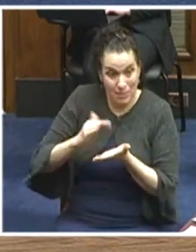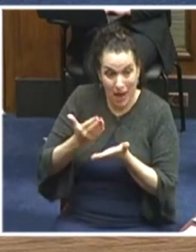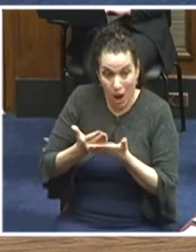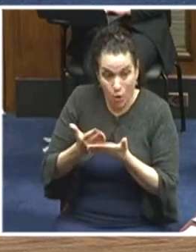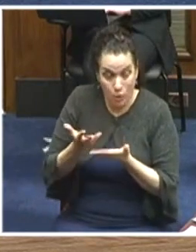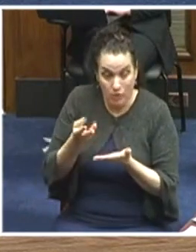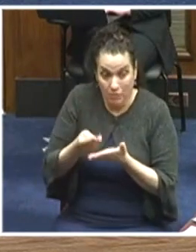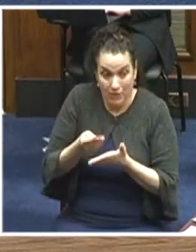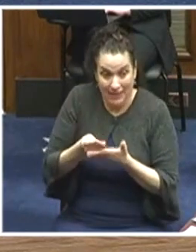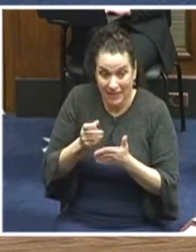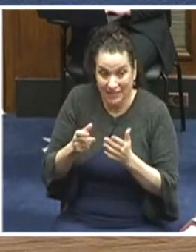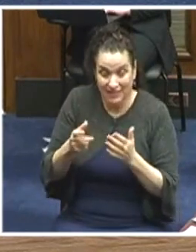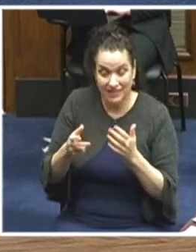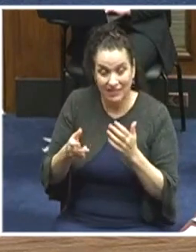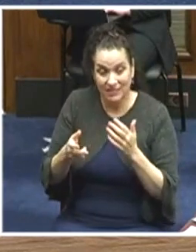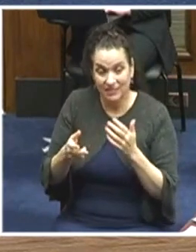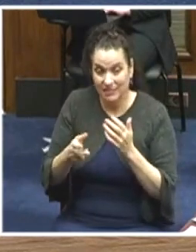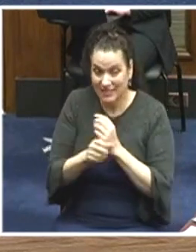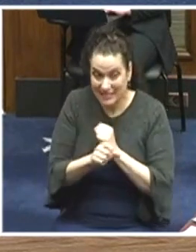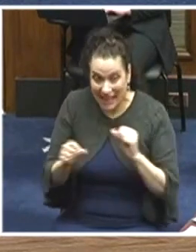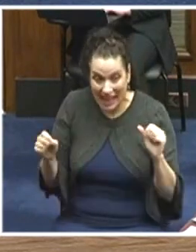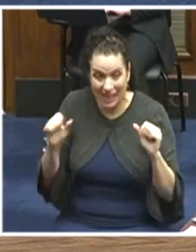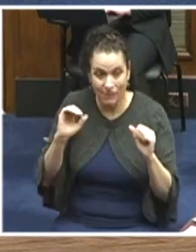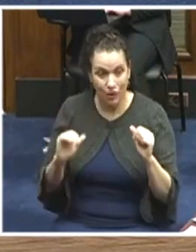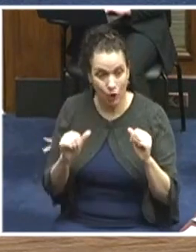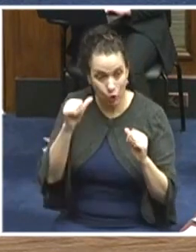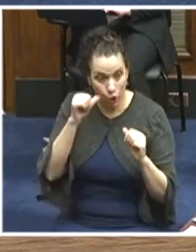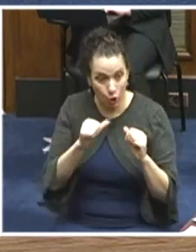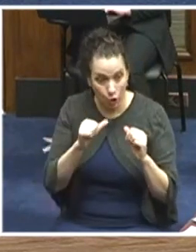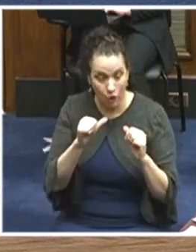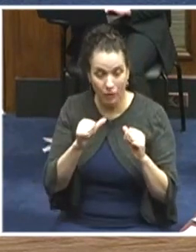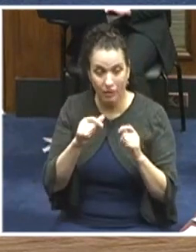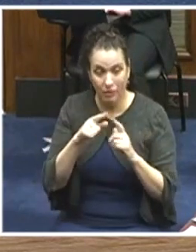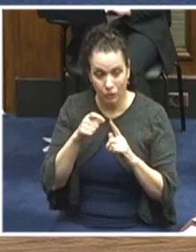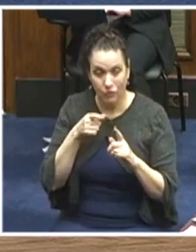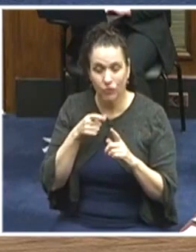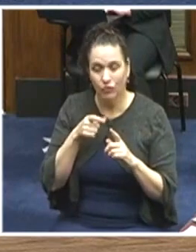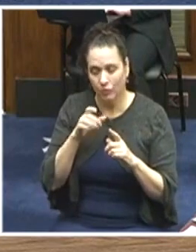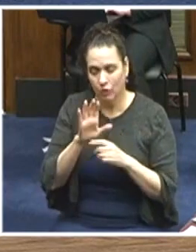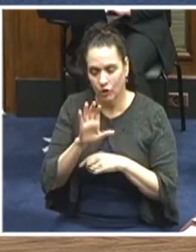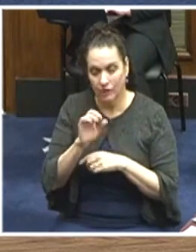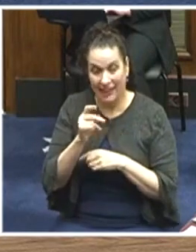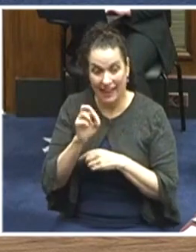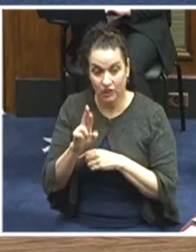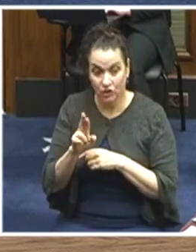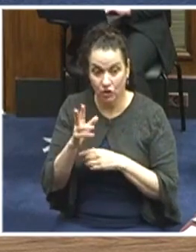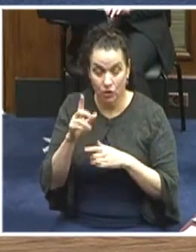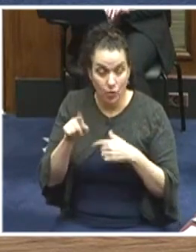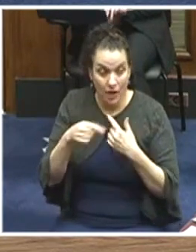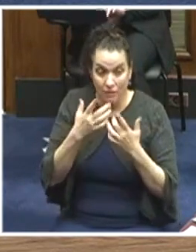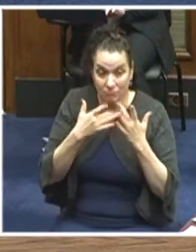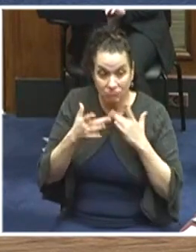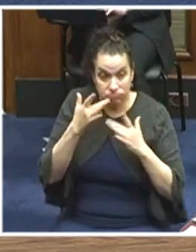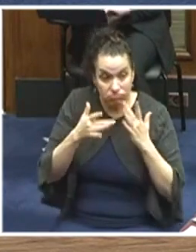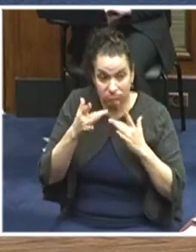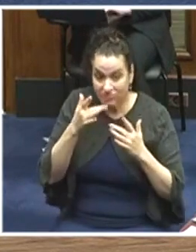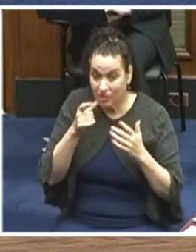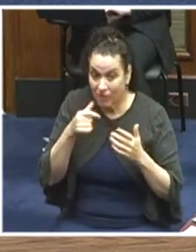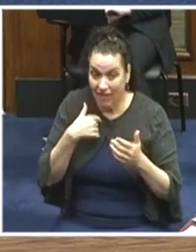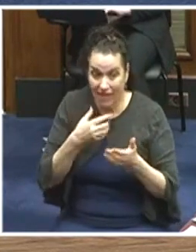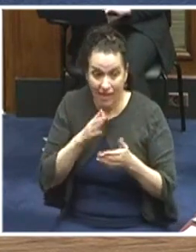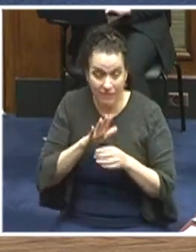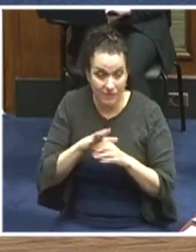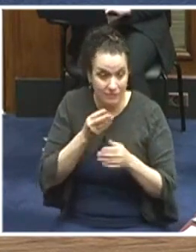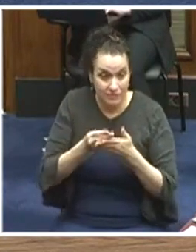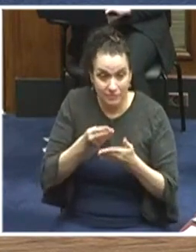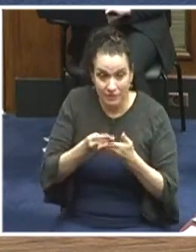cancer. And here's the thing that's the main point of what I want to say. Scarcity doesn't go away under universal coverage or single payer, whatever word we